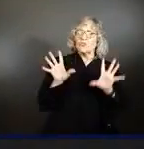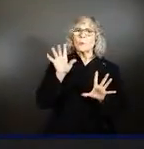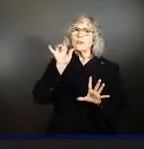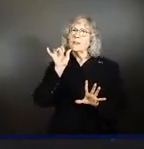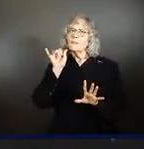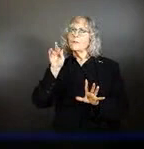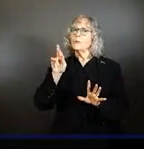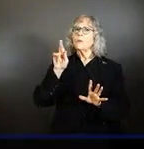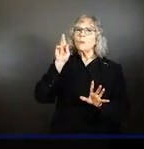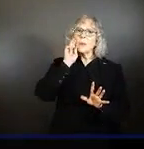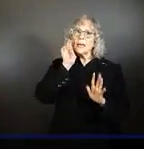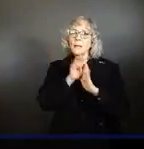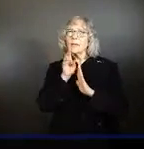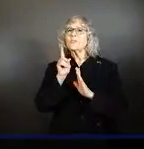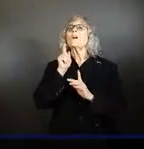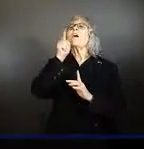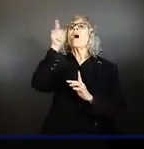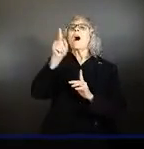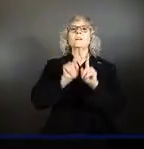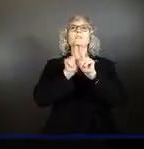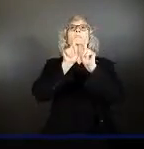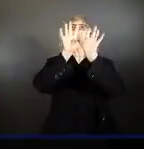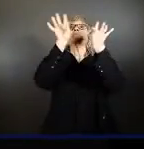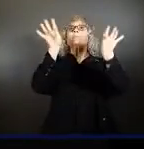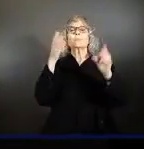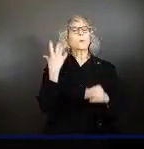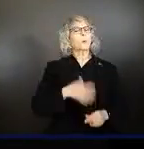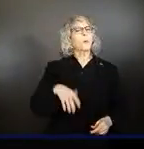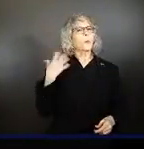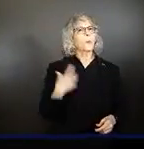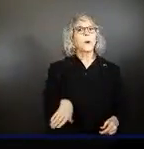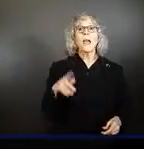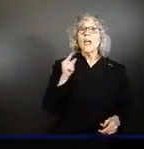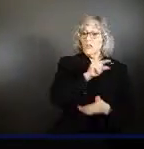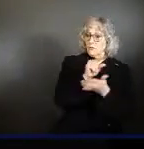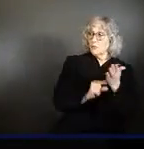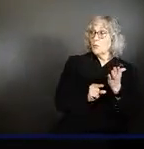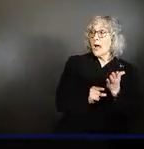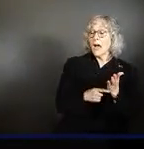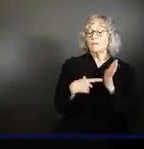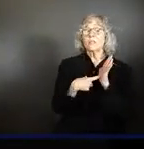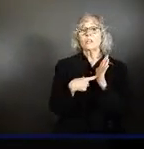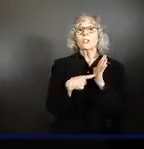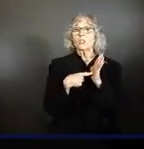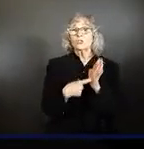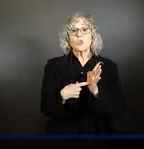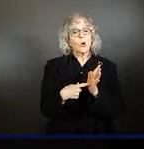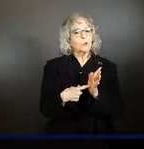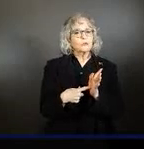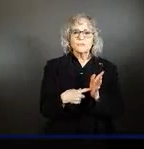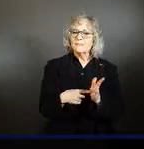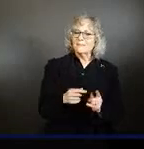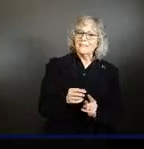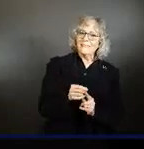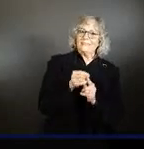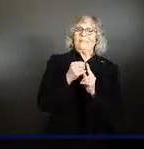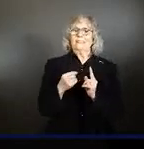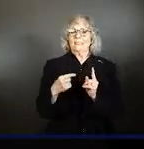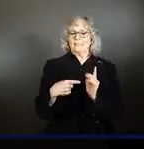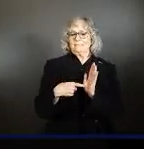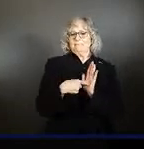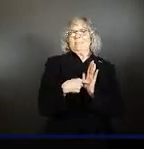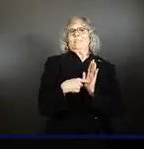date. This graph, the most detailed of its kind, shows the distinct signature of water in the